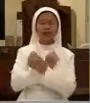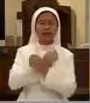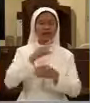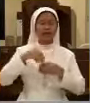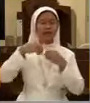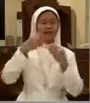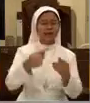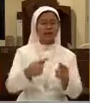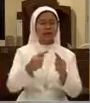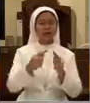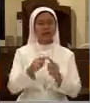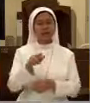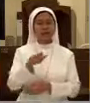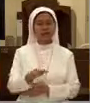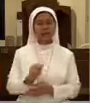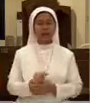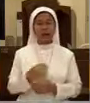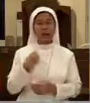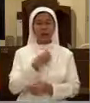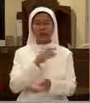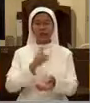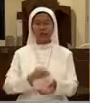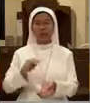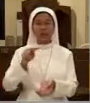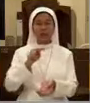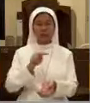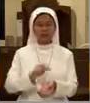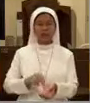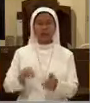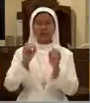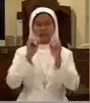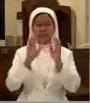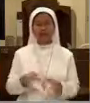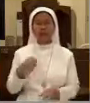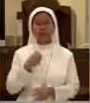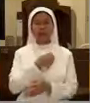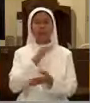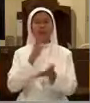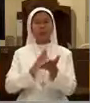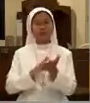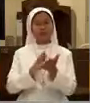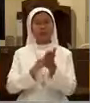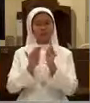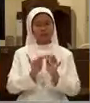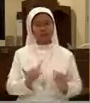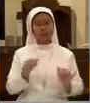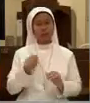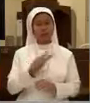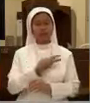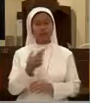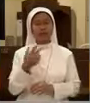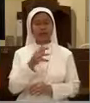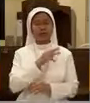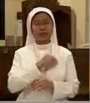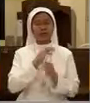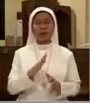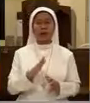nurses, our teachers, our schools? How about our